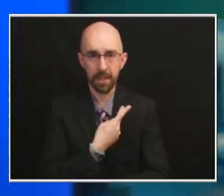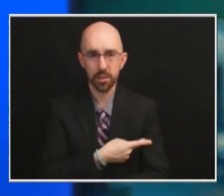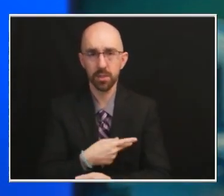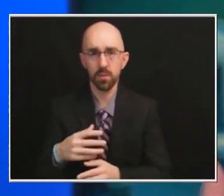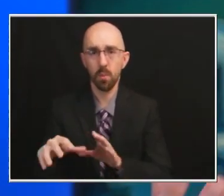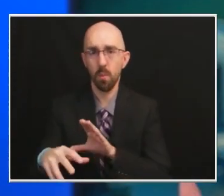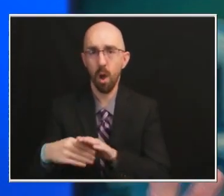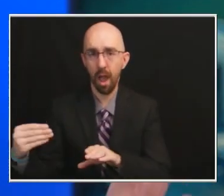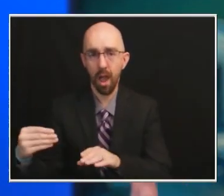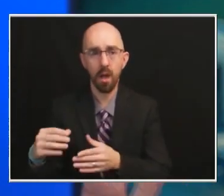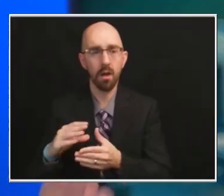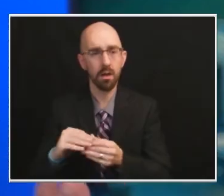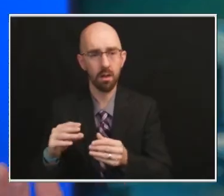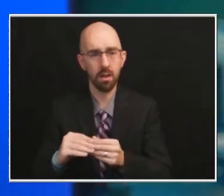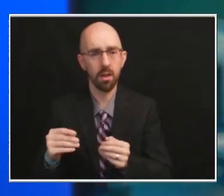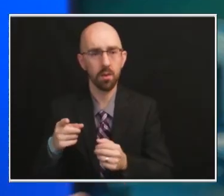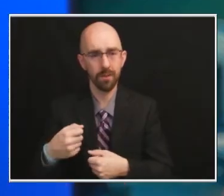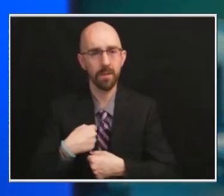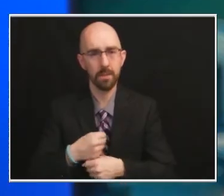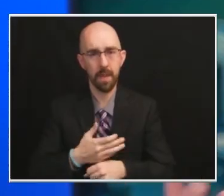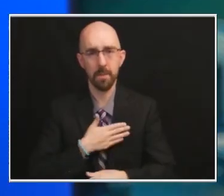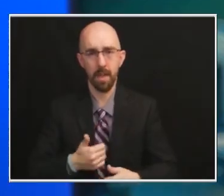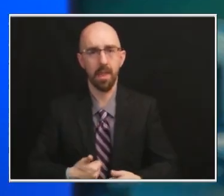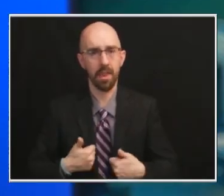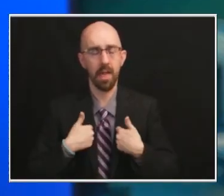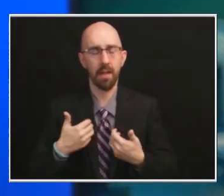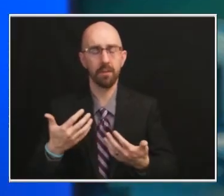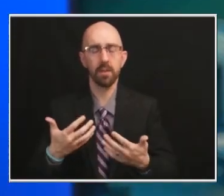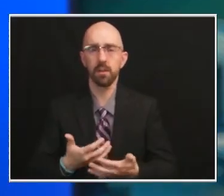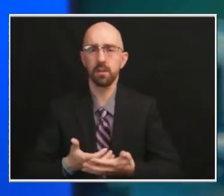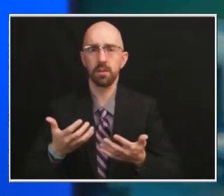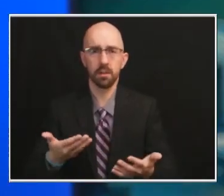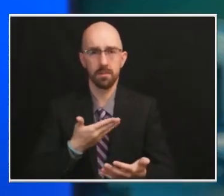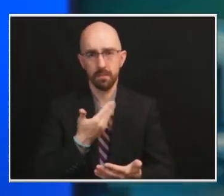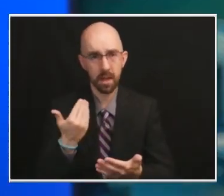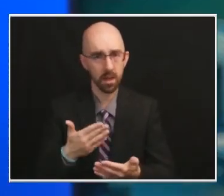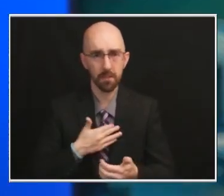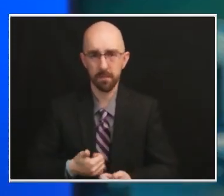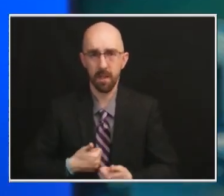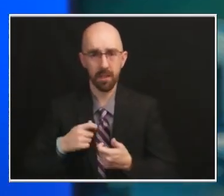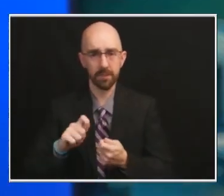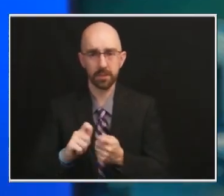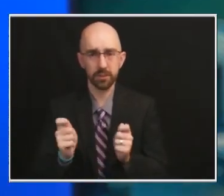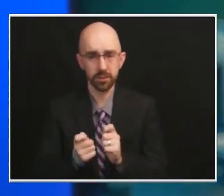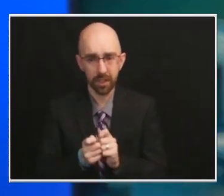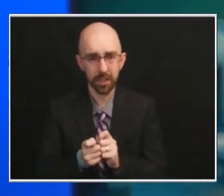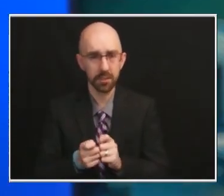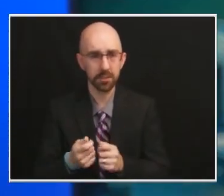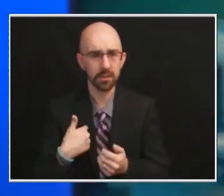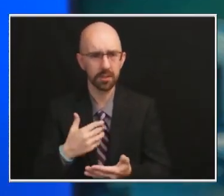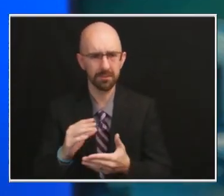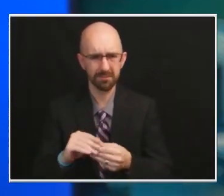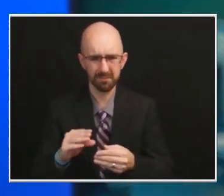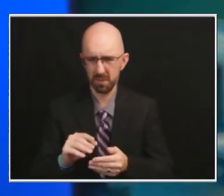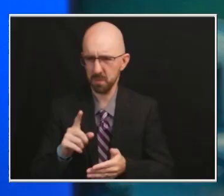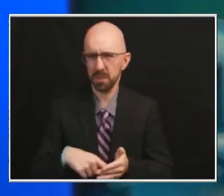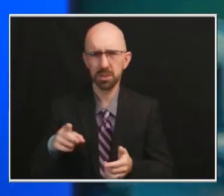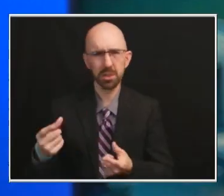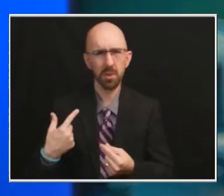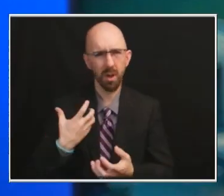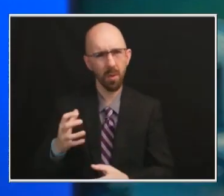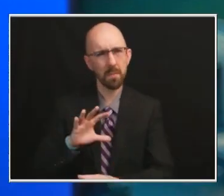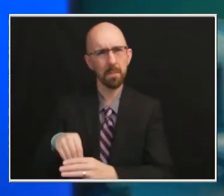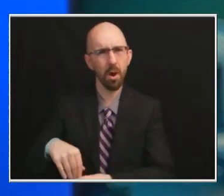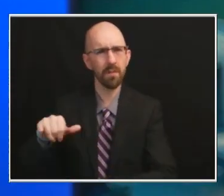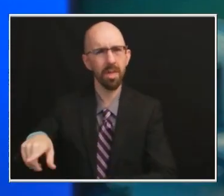said, you've made my life so much better. You've changed my life. And I said, what is she? I want part of that.